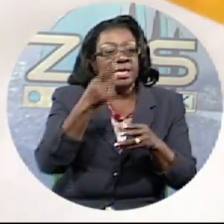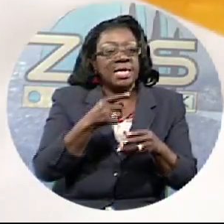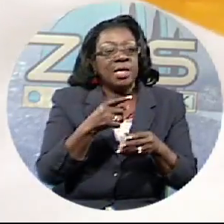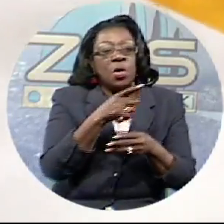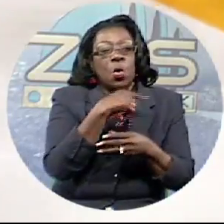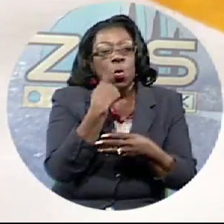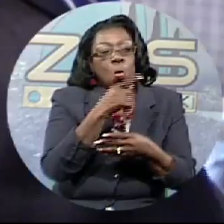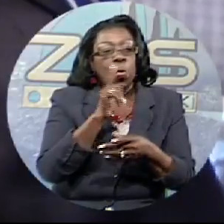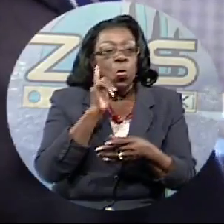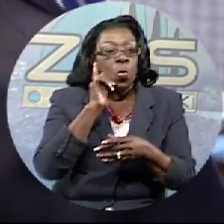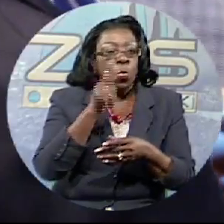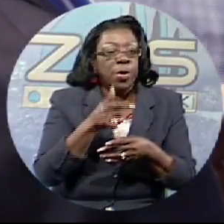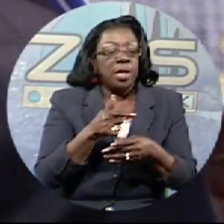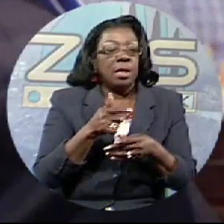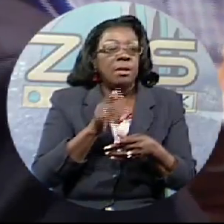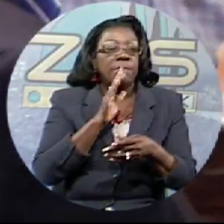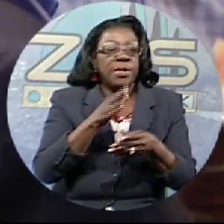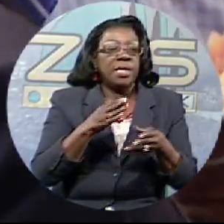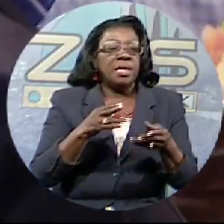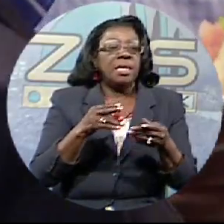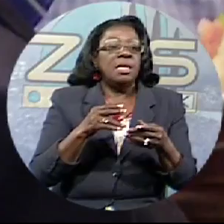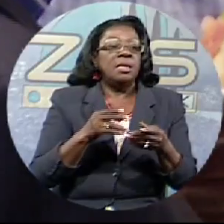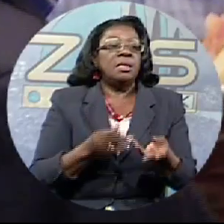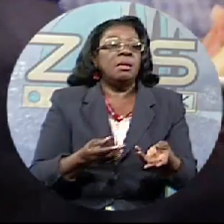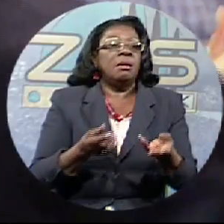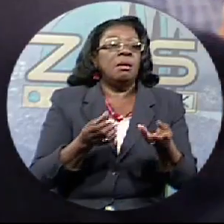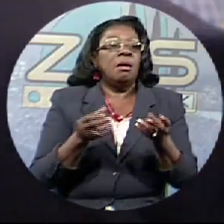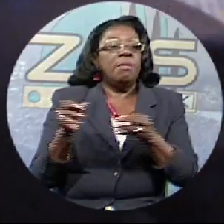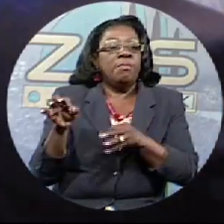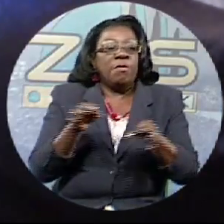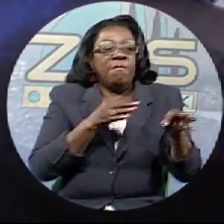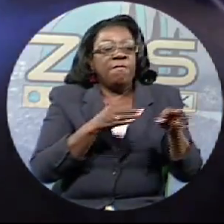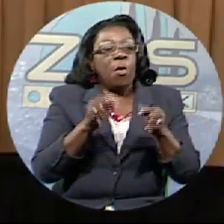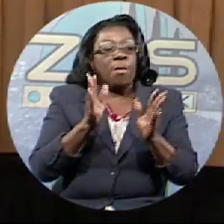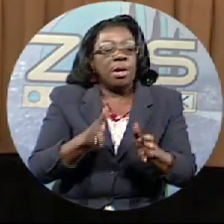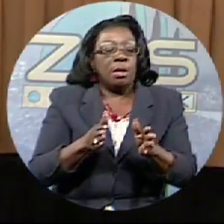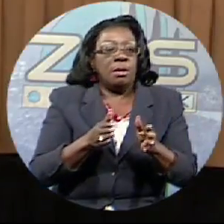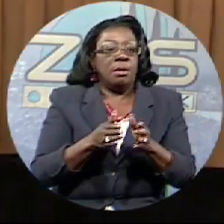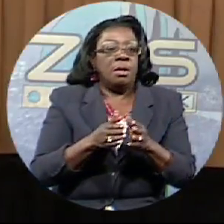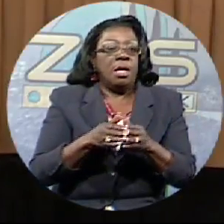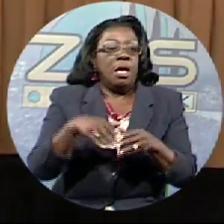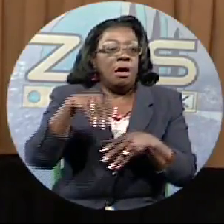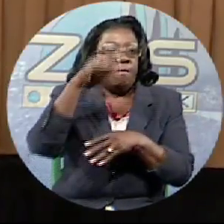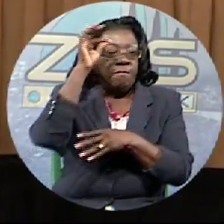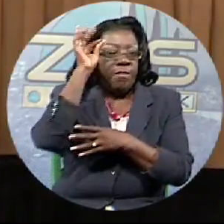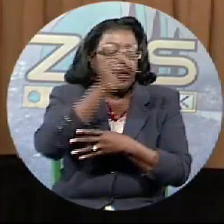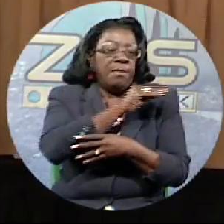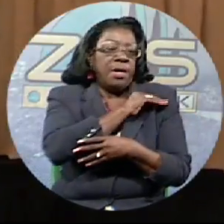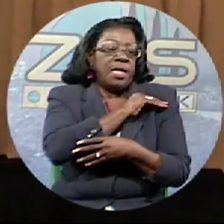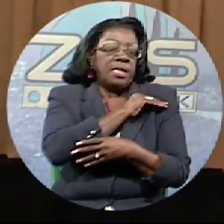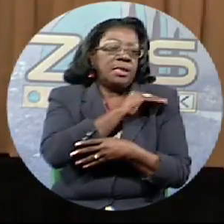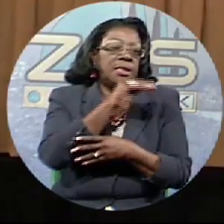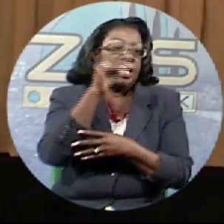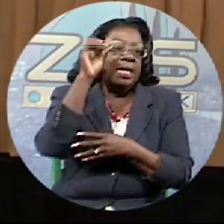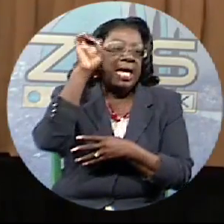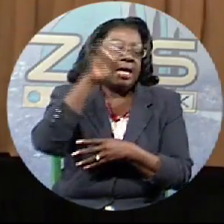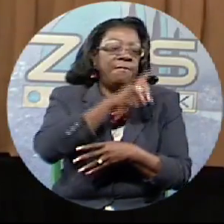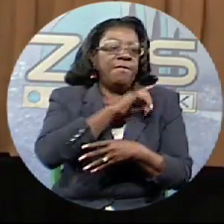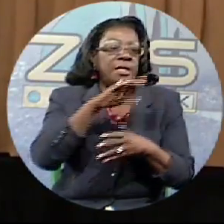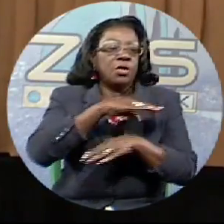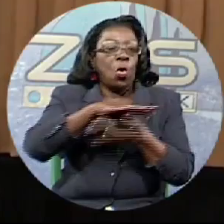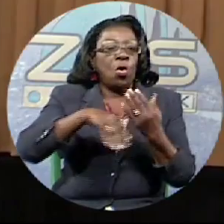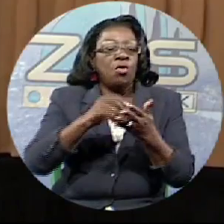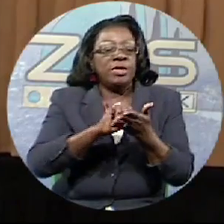the stage. Bahamas National Festival Commission members Ed Fields, Freddie Munnings Jr., and Inga Boleg resigned